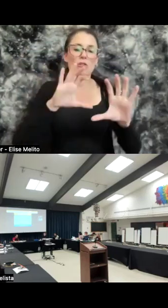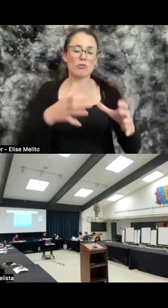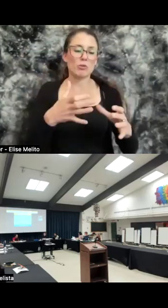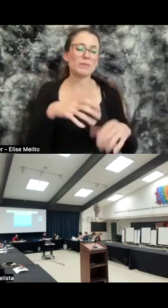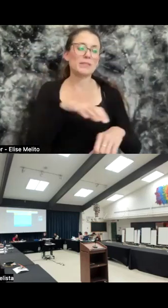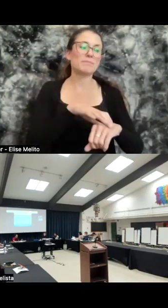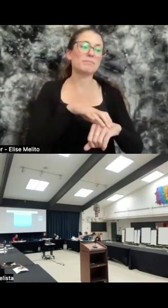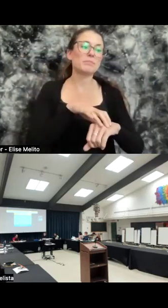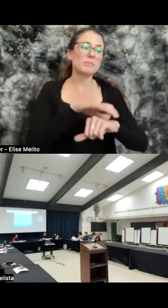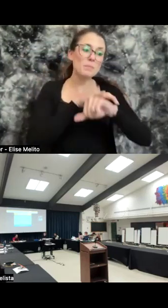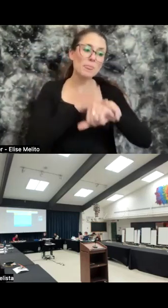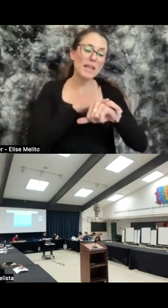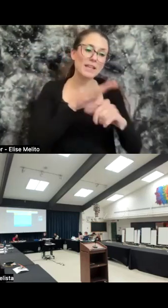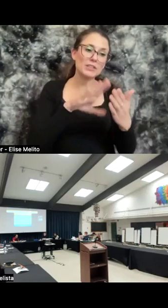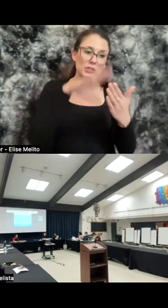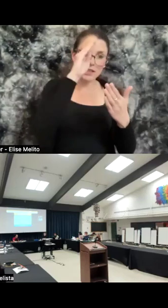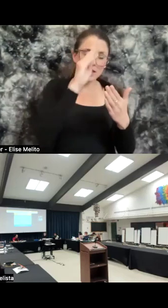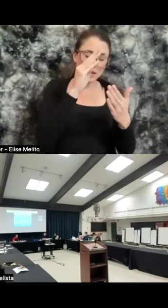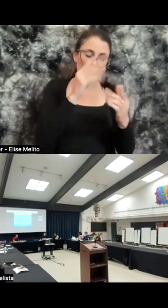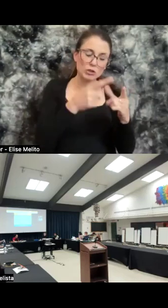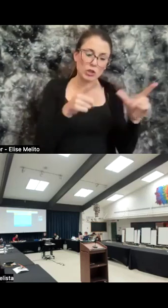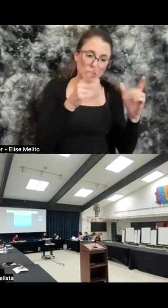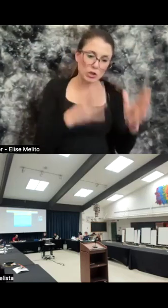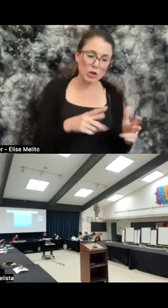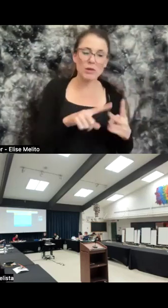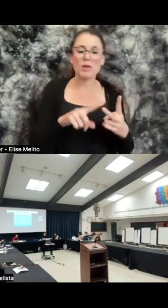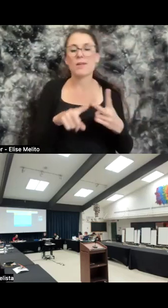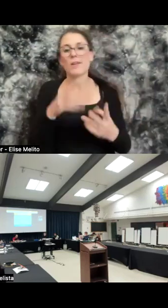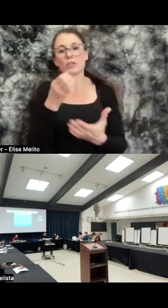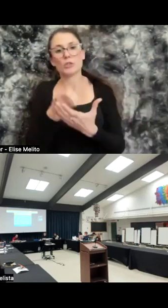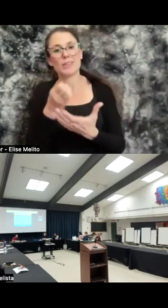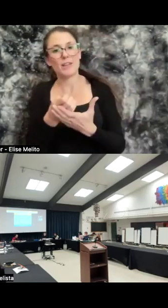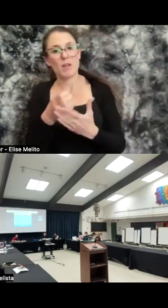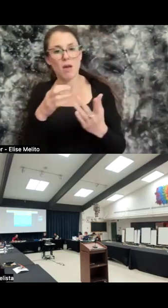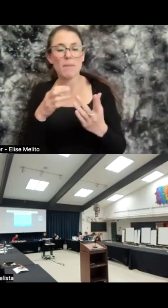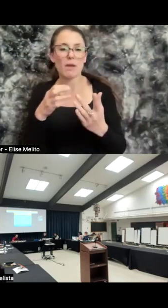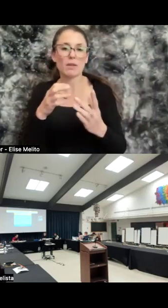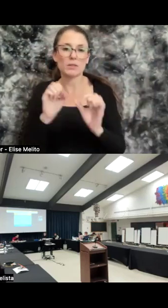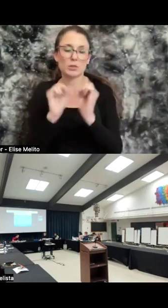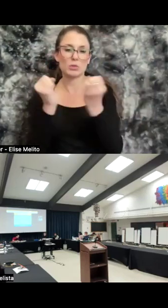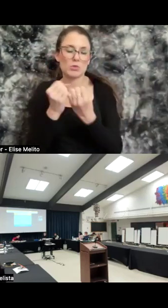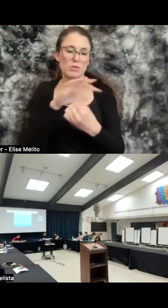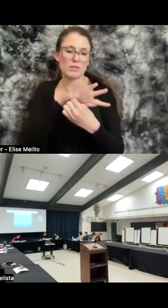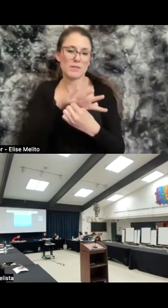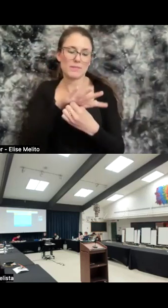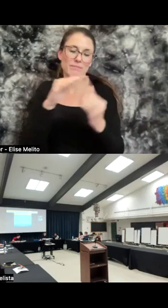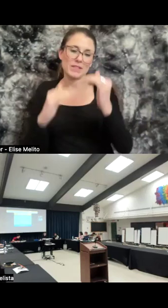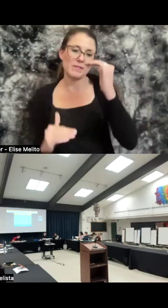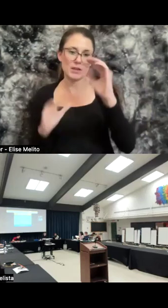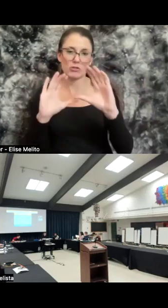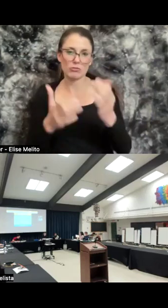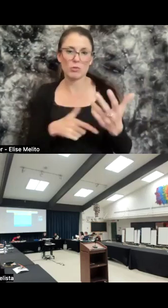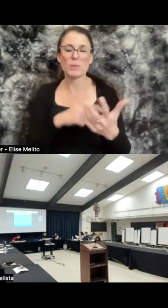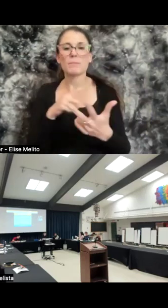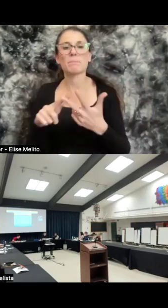socioeconomically disadvantaged students, and students with disabilities. And also to support DLAC's needs assessment process. And I know that's